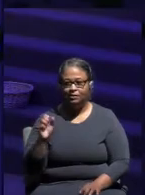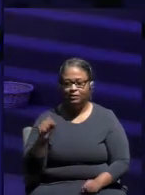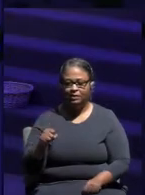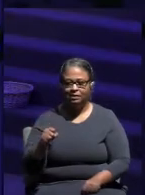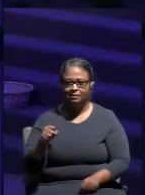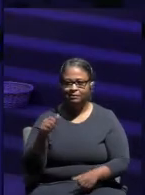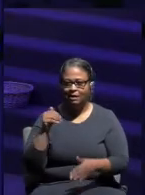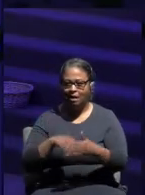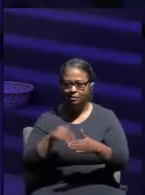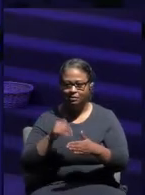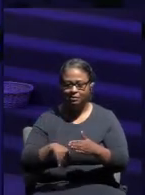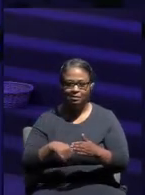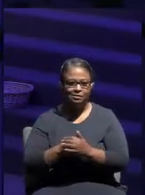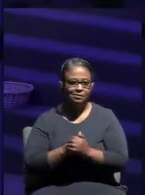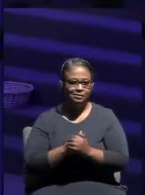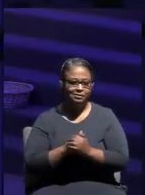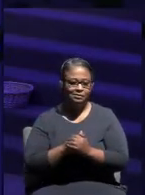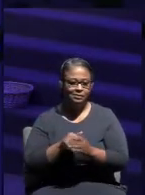services.